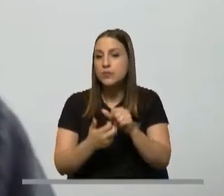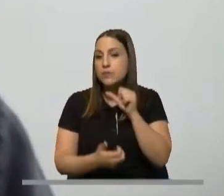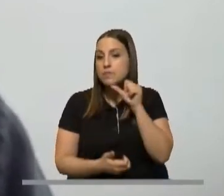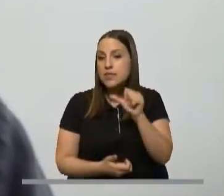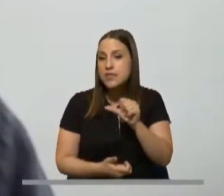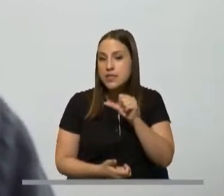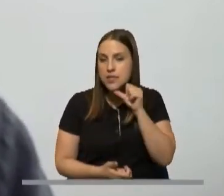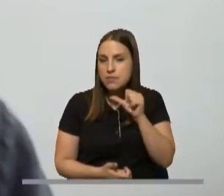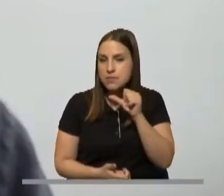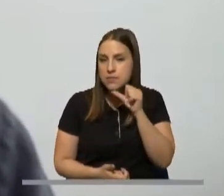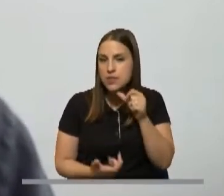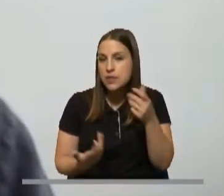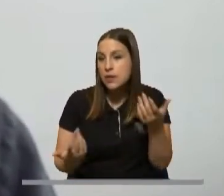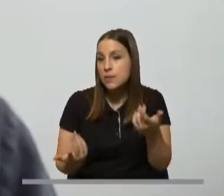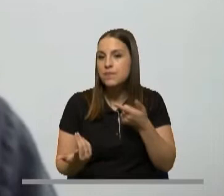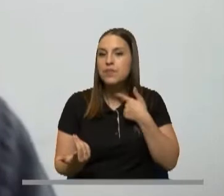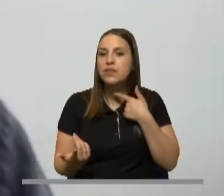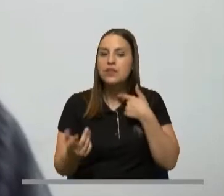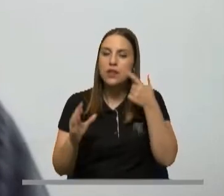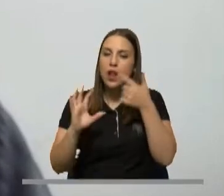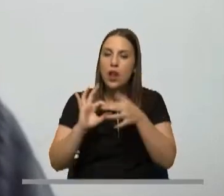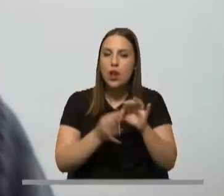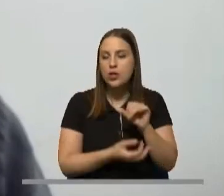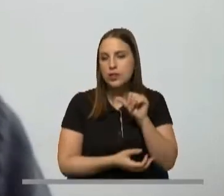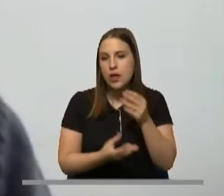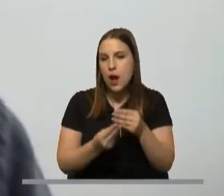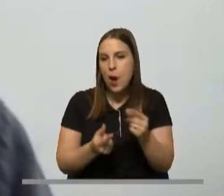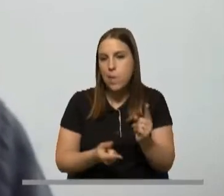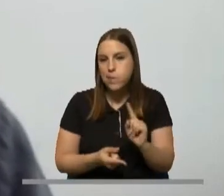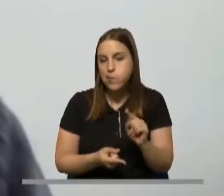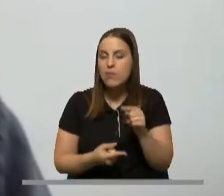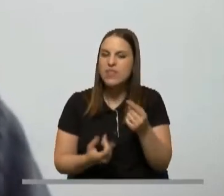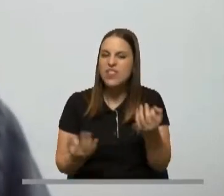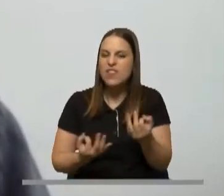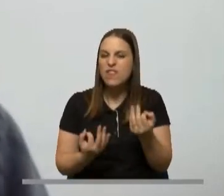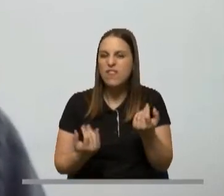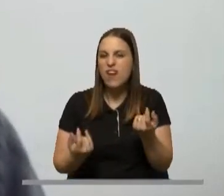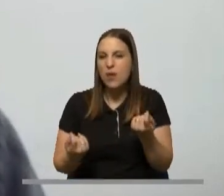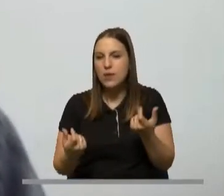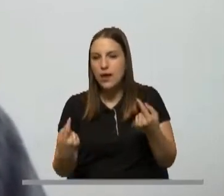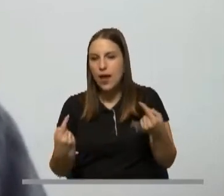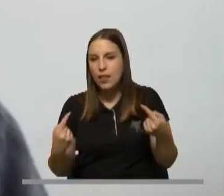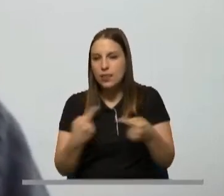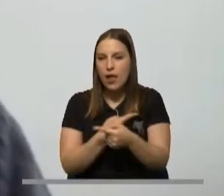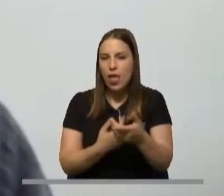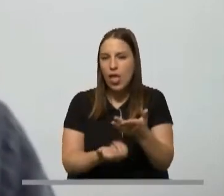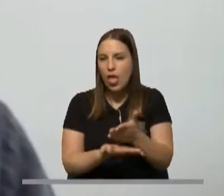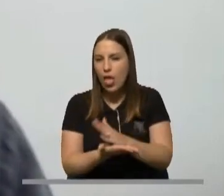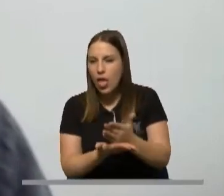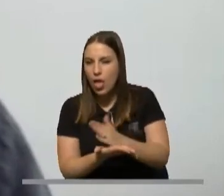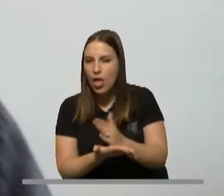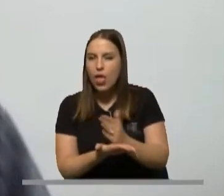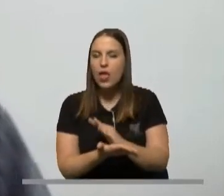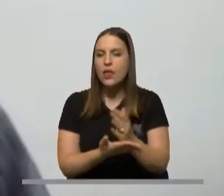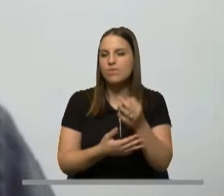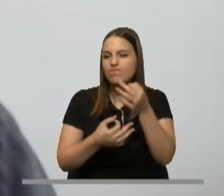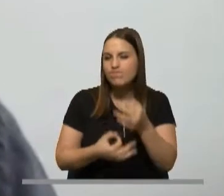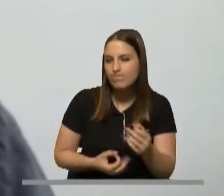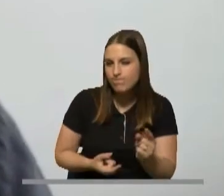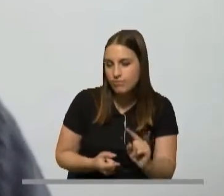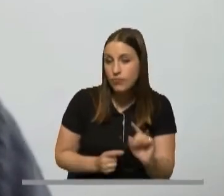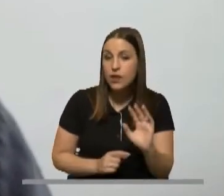resolved by deductive logic, that are ambiguous, uncertain, and contingent. When